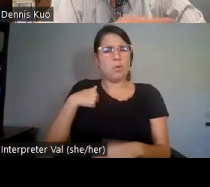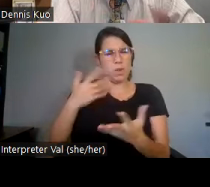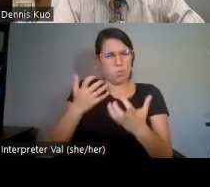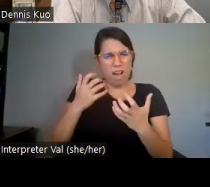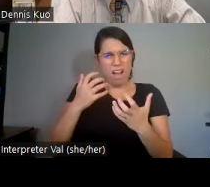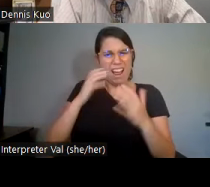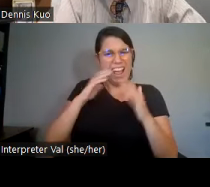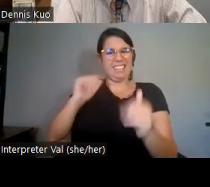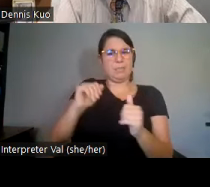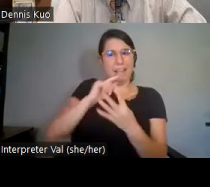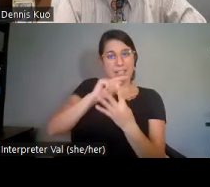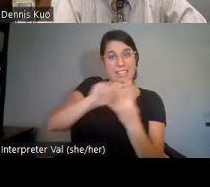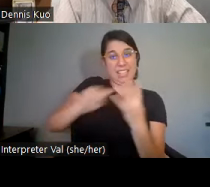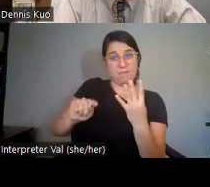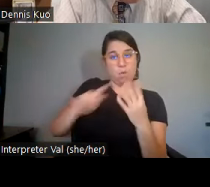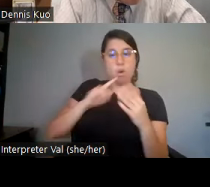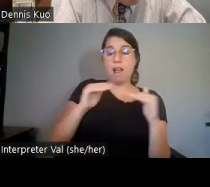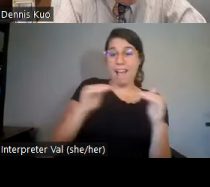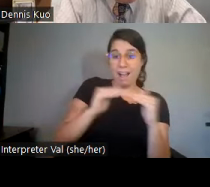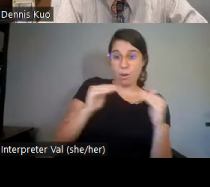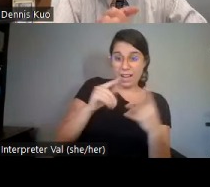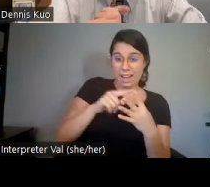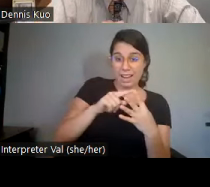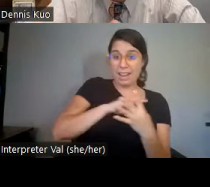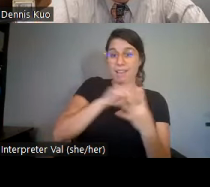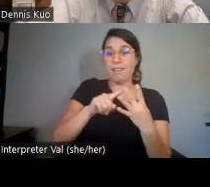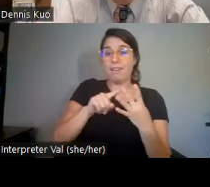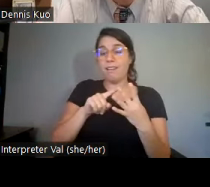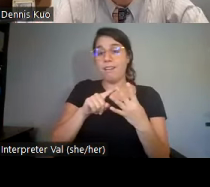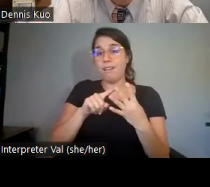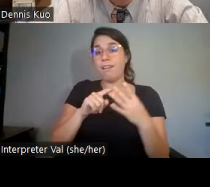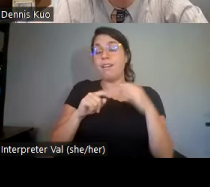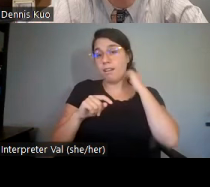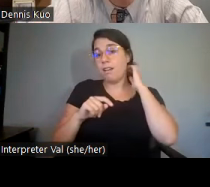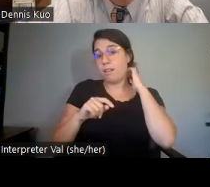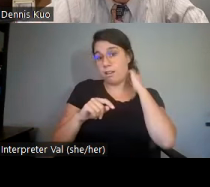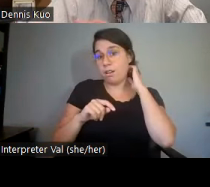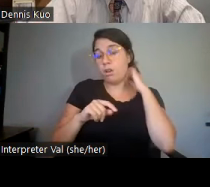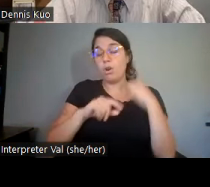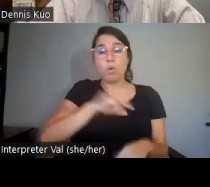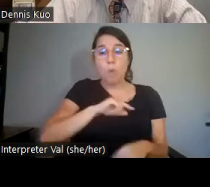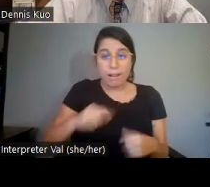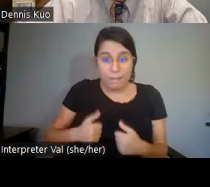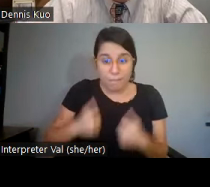4 sectors: equity, outcomes